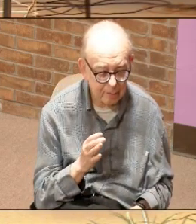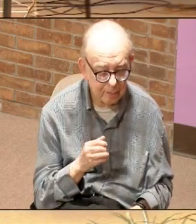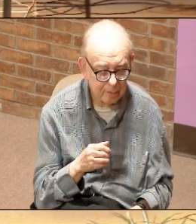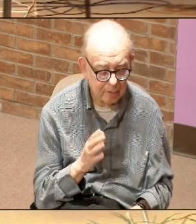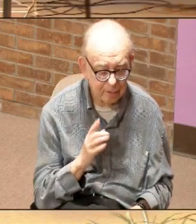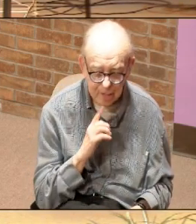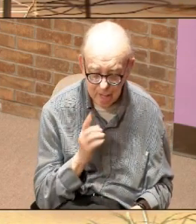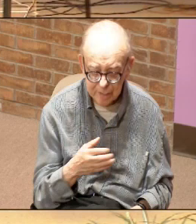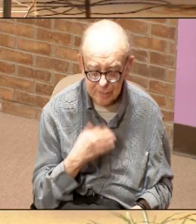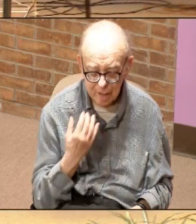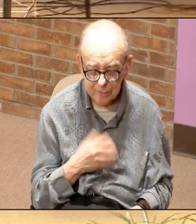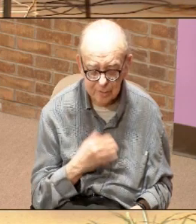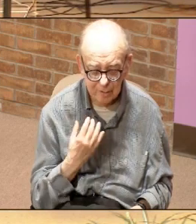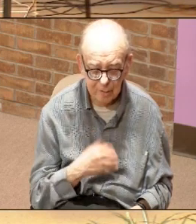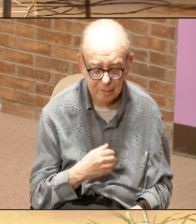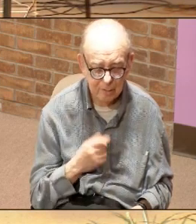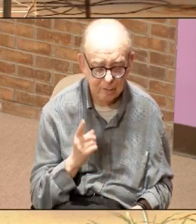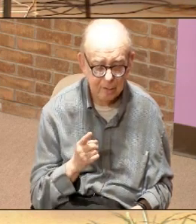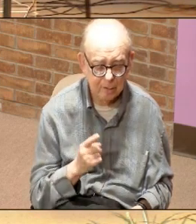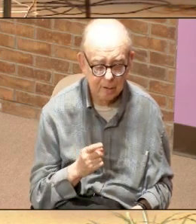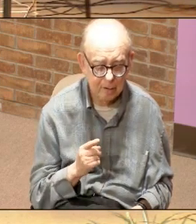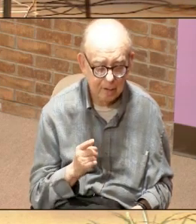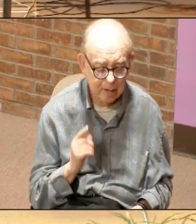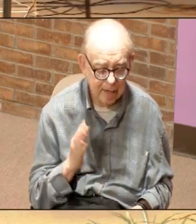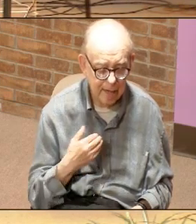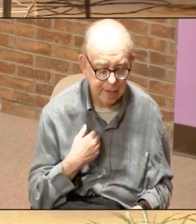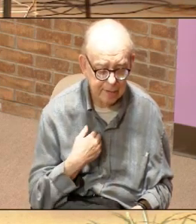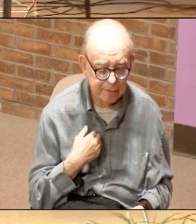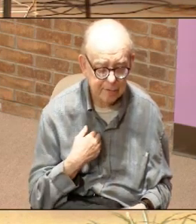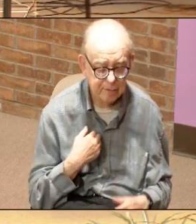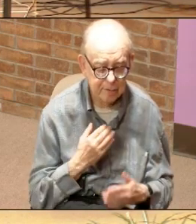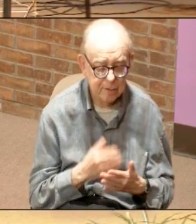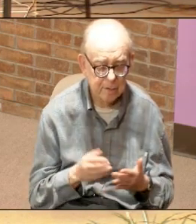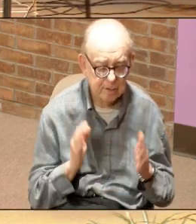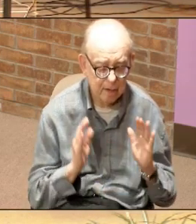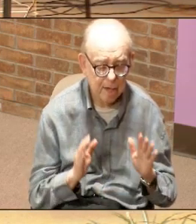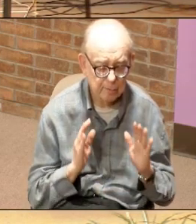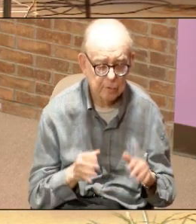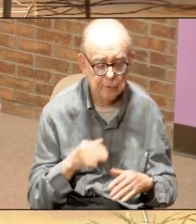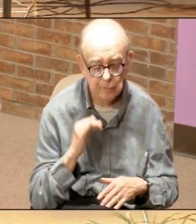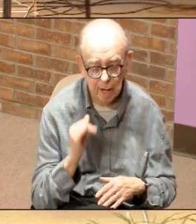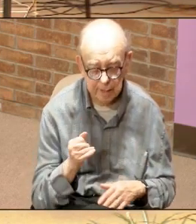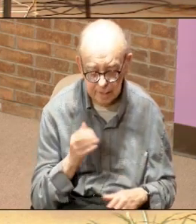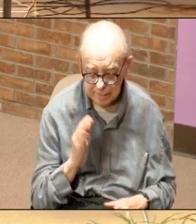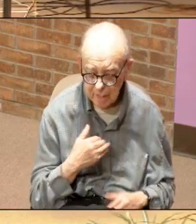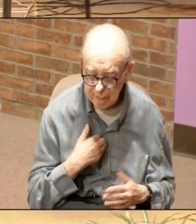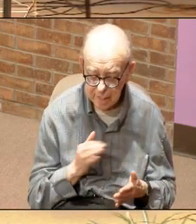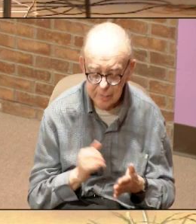is awesome. He has got some great, great ideas.